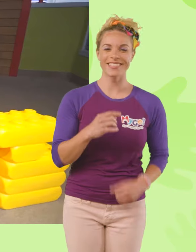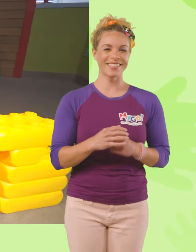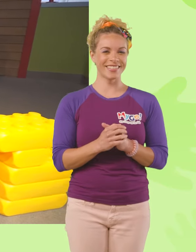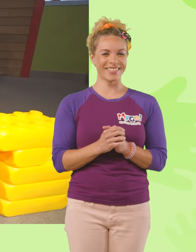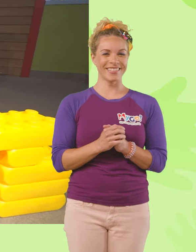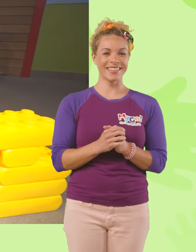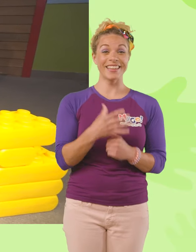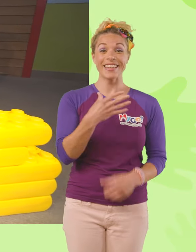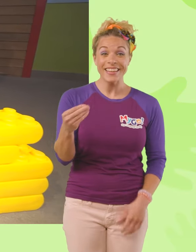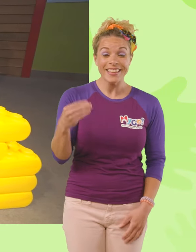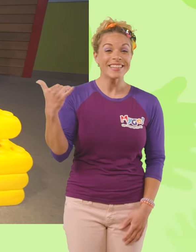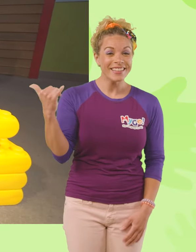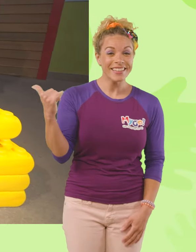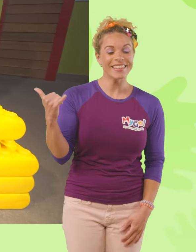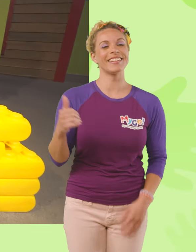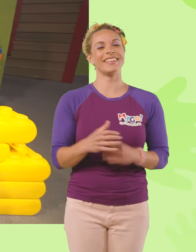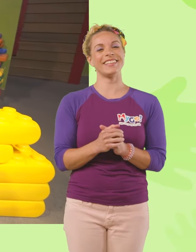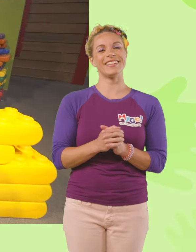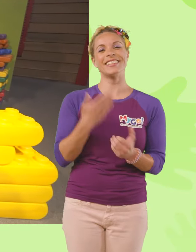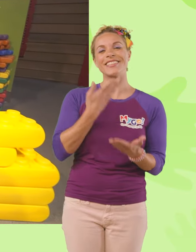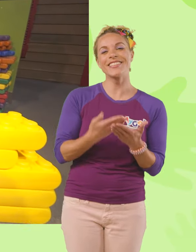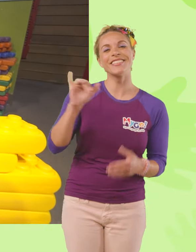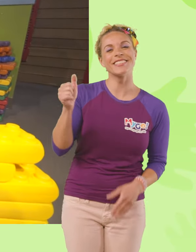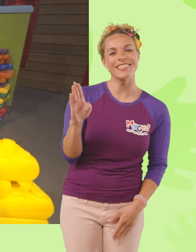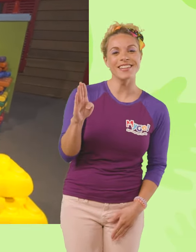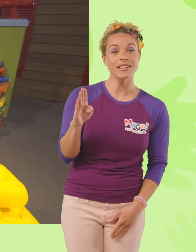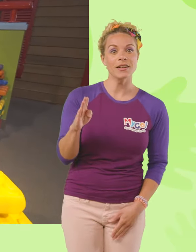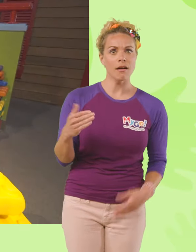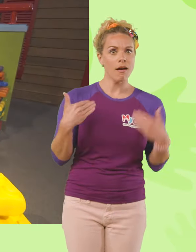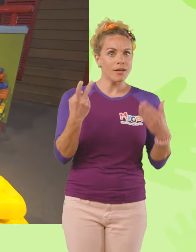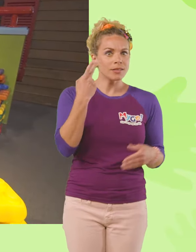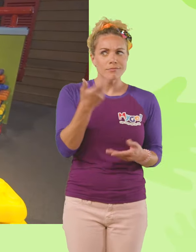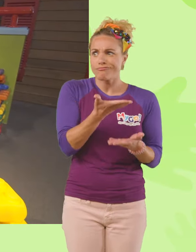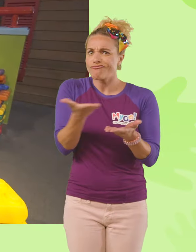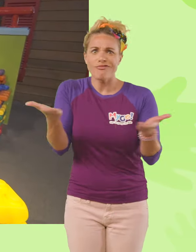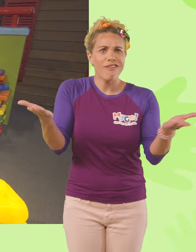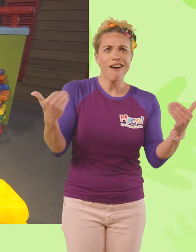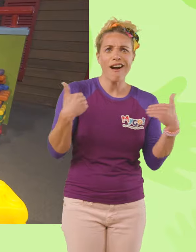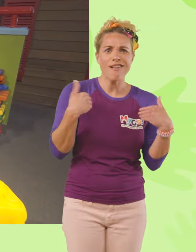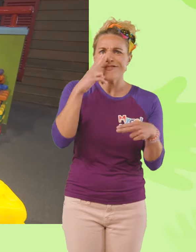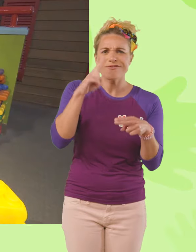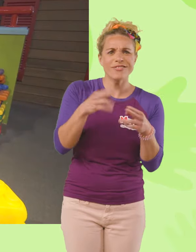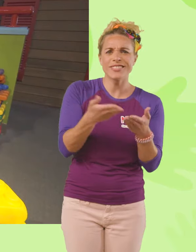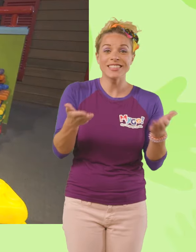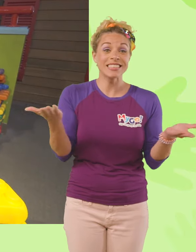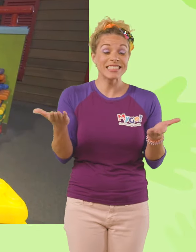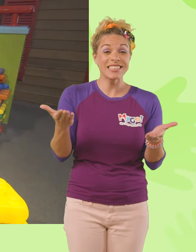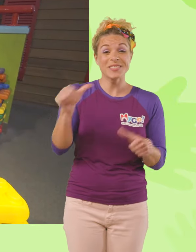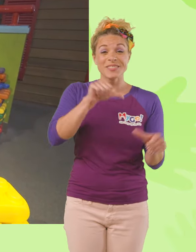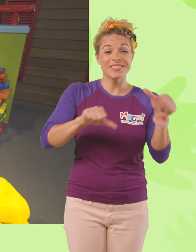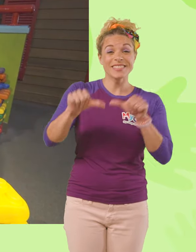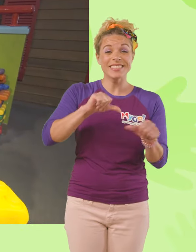red, and yellow. Good job. Let's see what other fun things they have at the Pacific Science